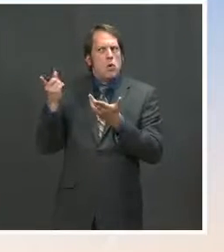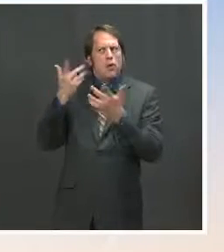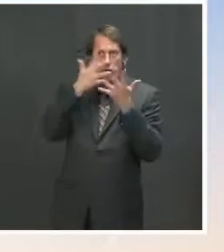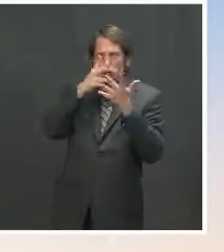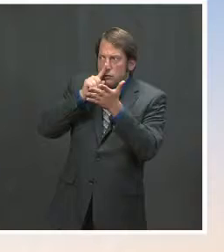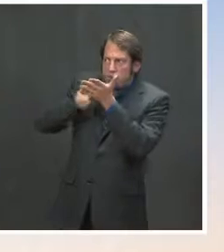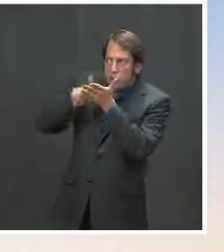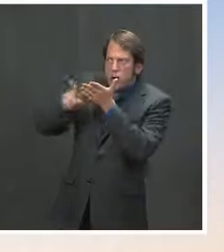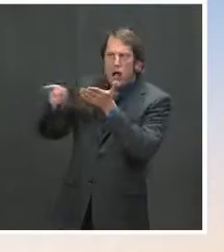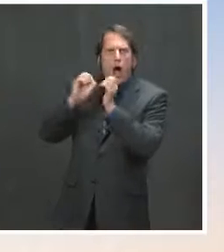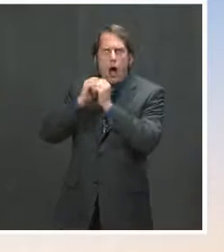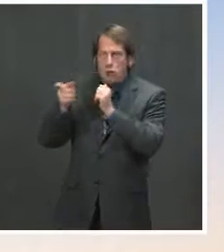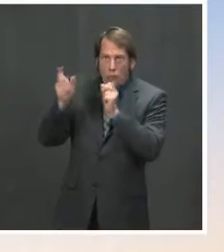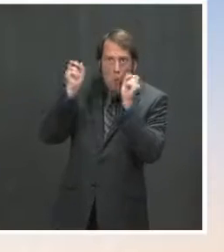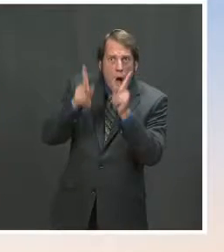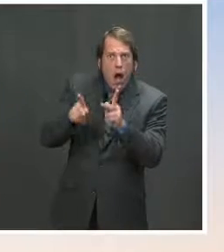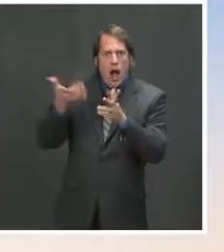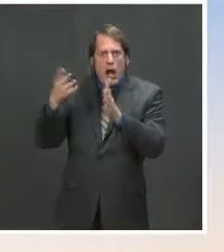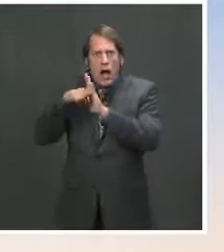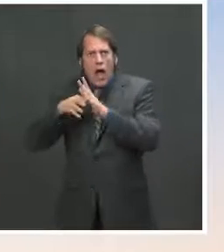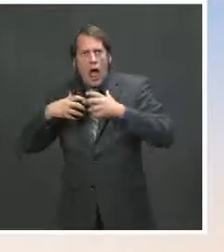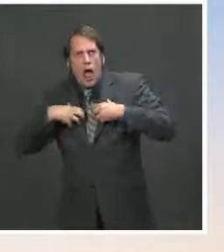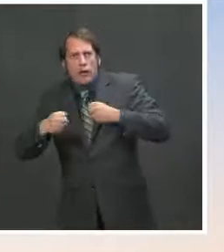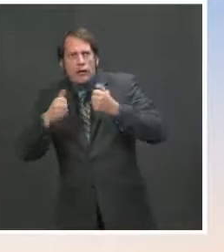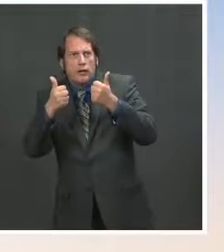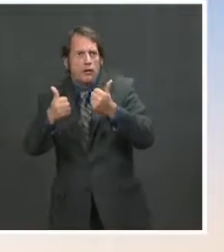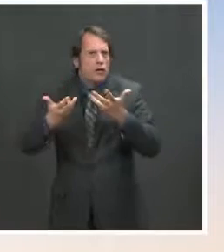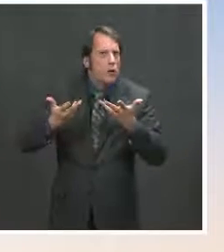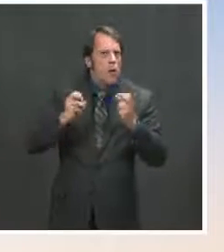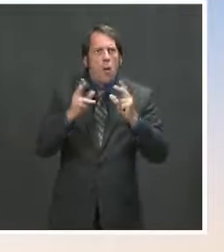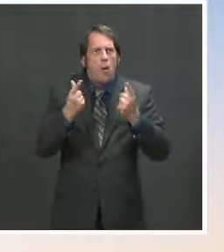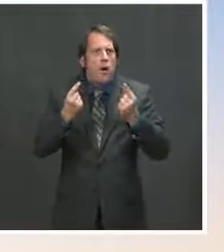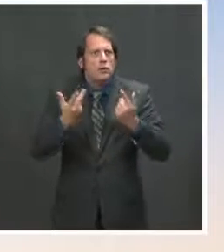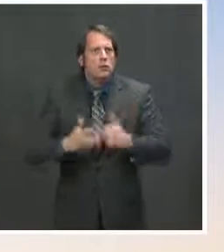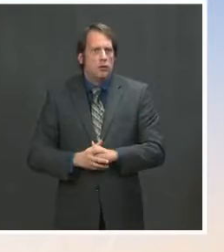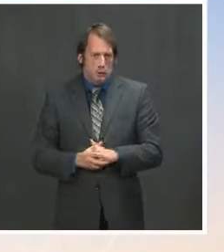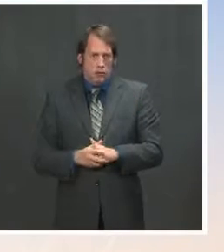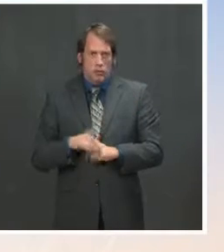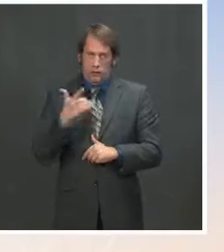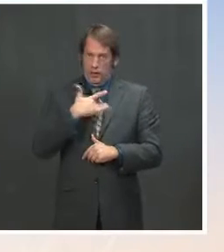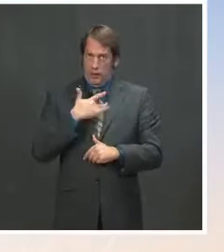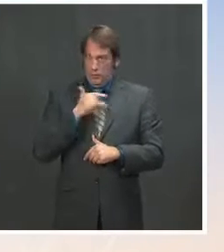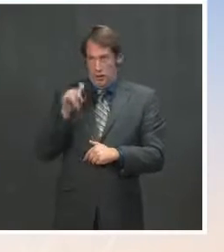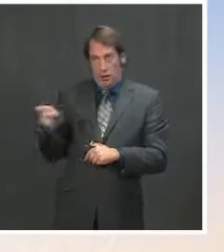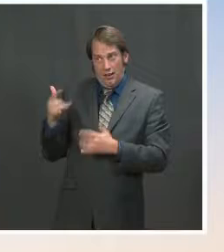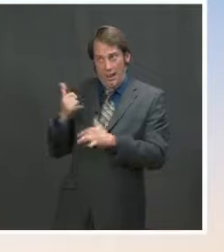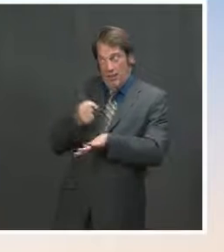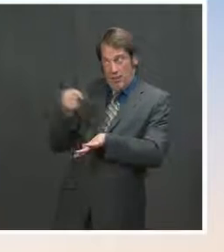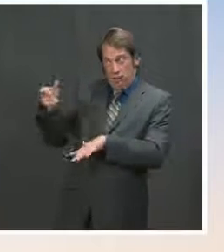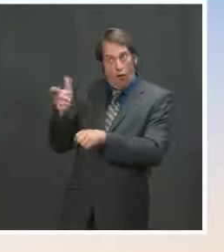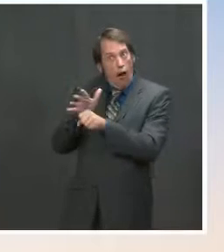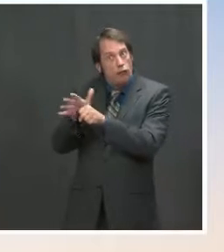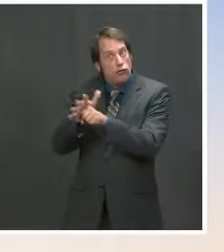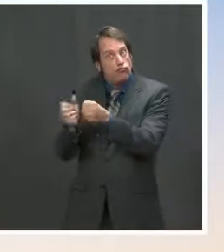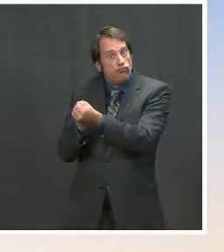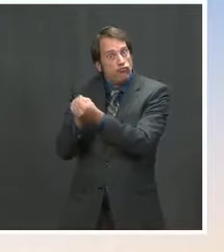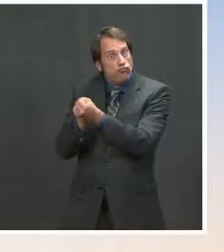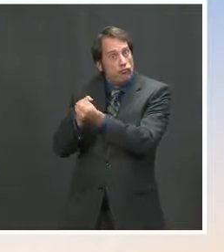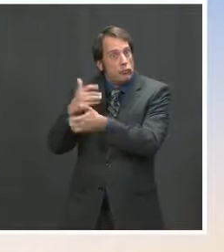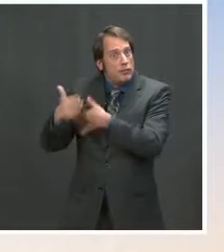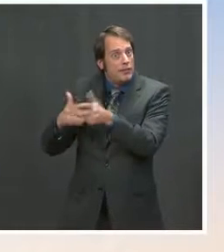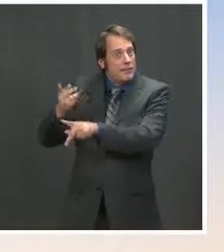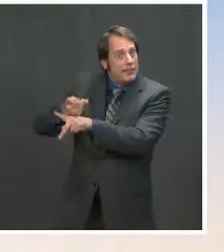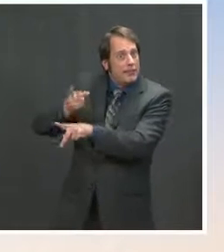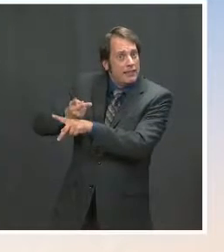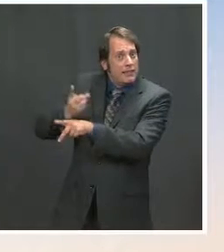and if you believe this is an acceptable motive, if this is enough care for him, and what sort of conversations are being had right now with the